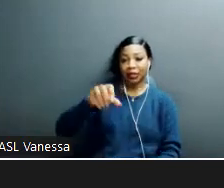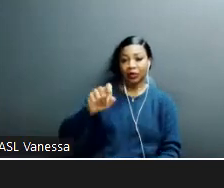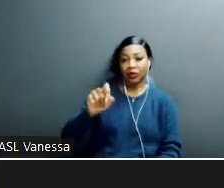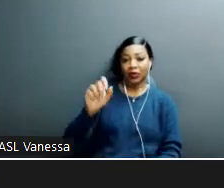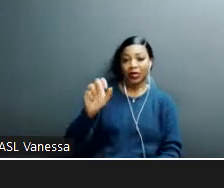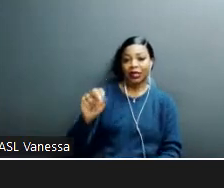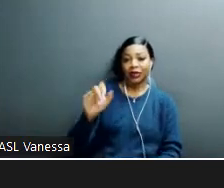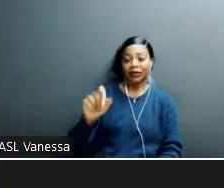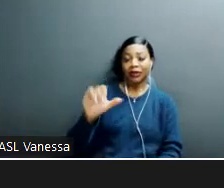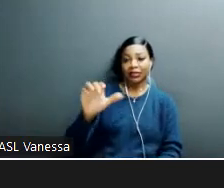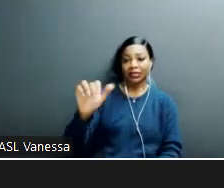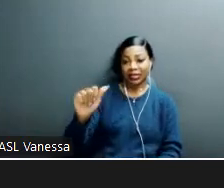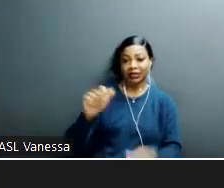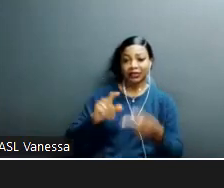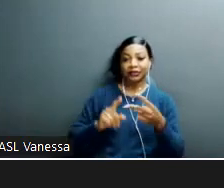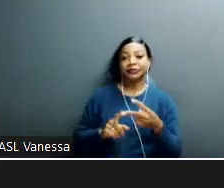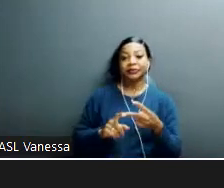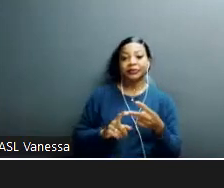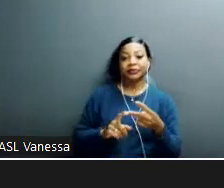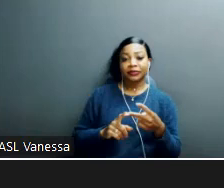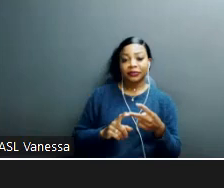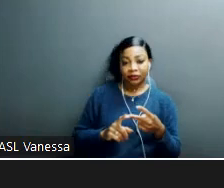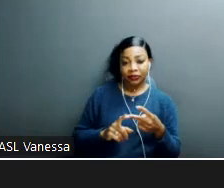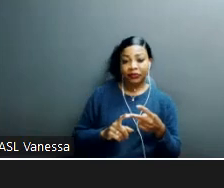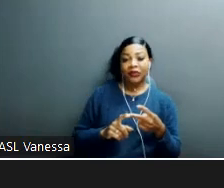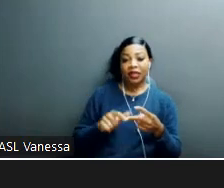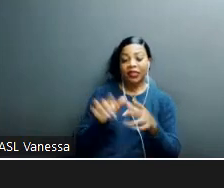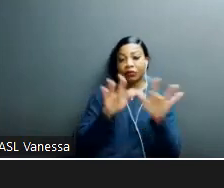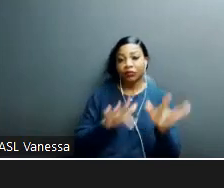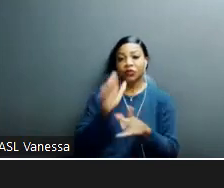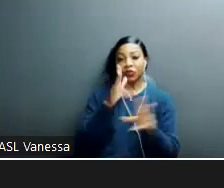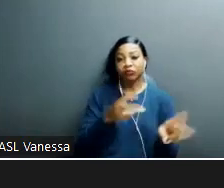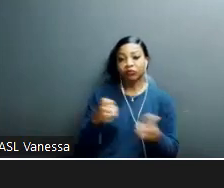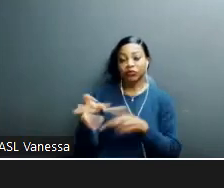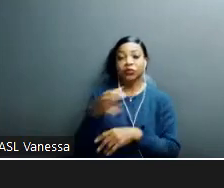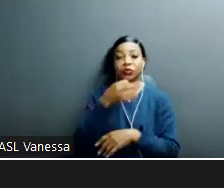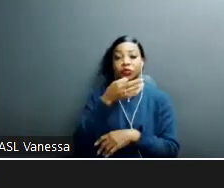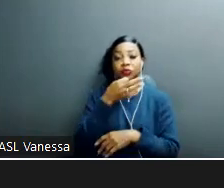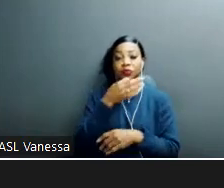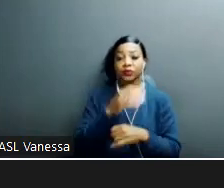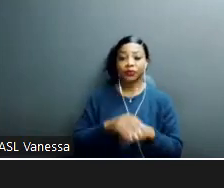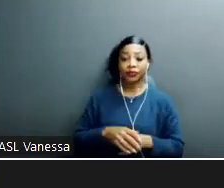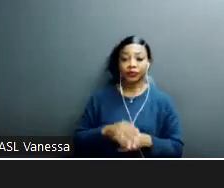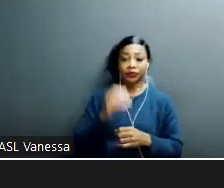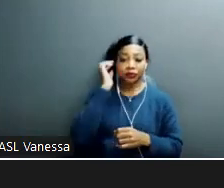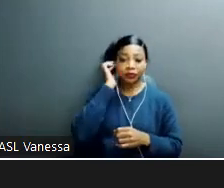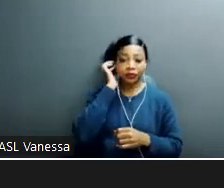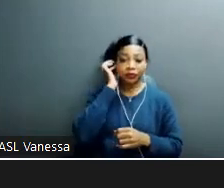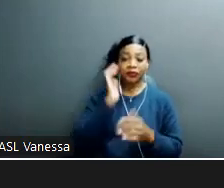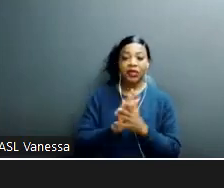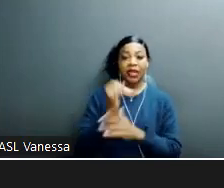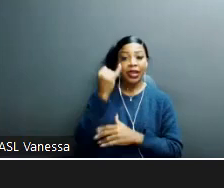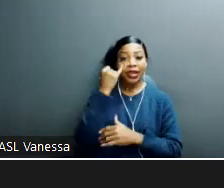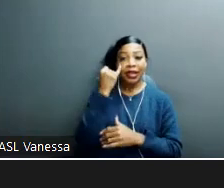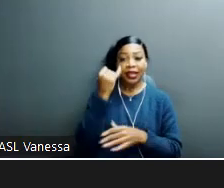and cnpa.ca and the recording will be added shortly and then if you are you've sort of tickled